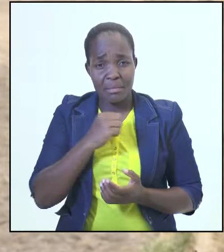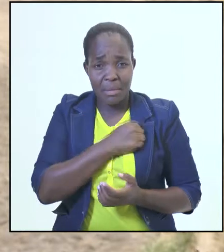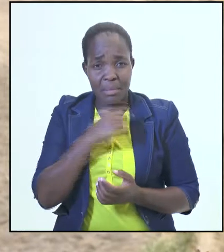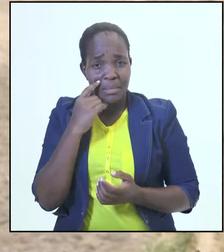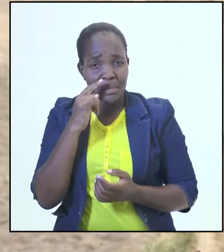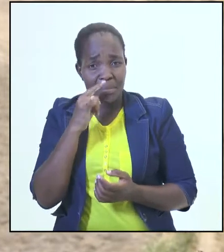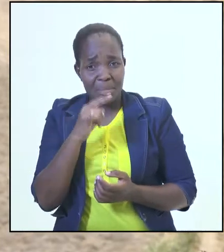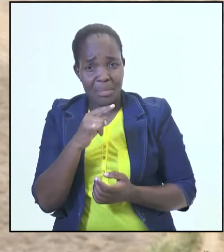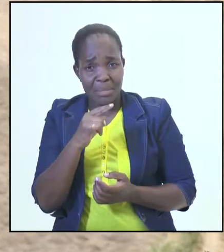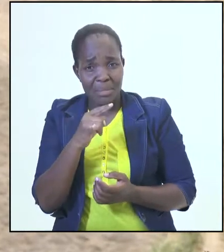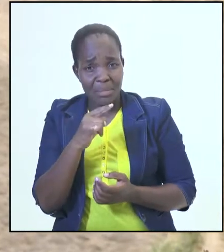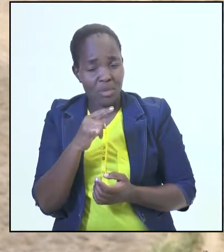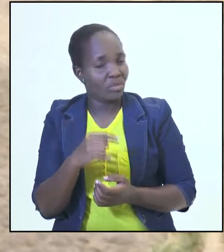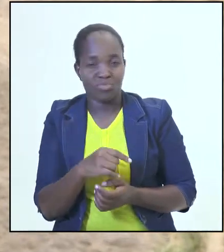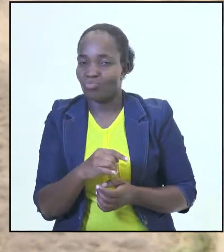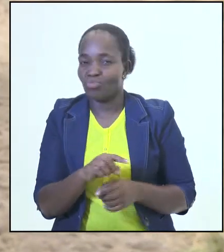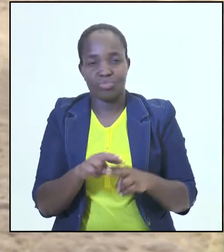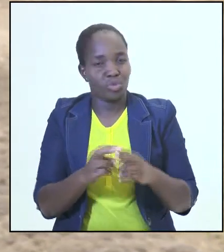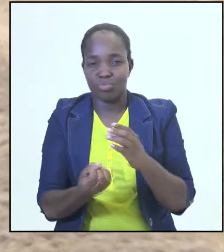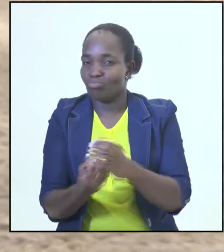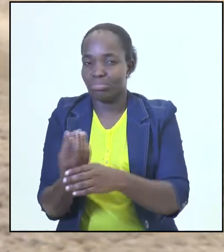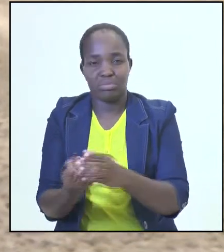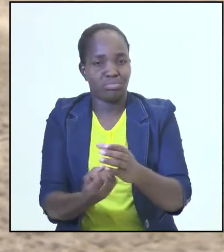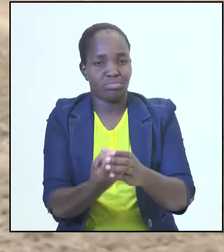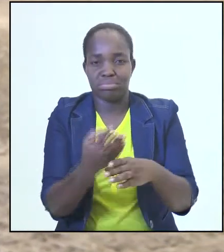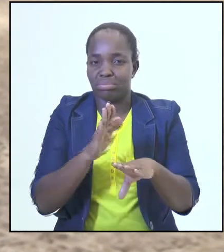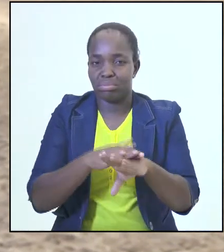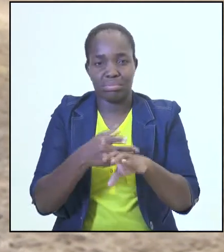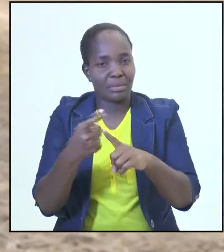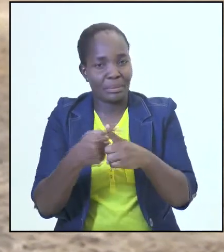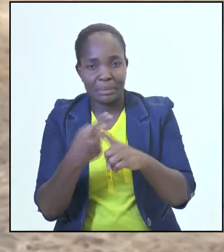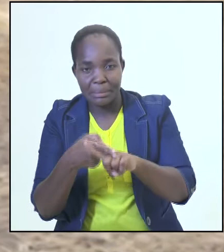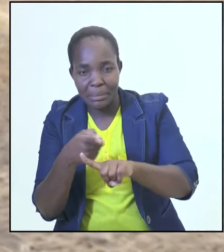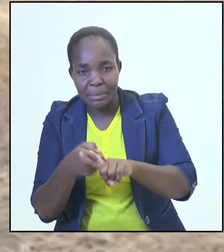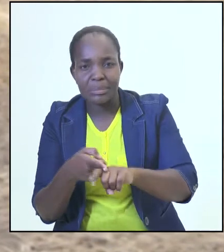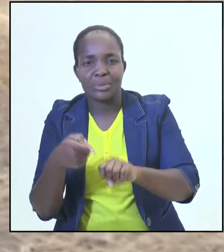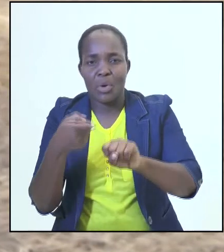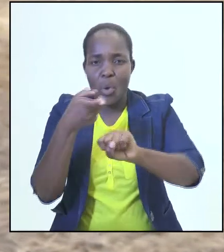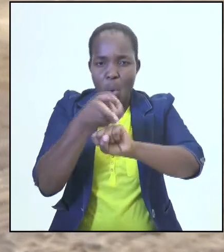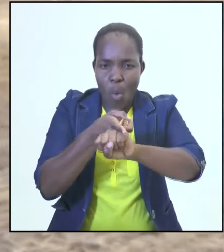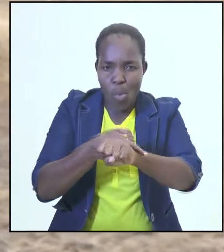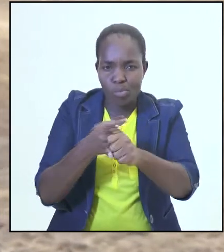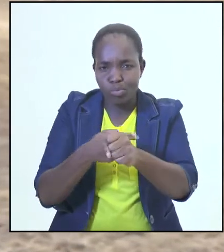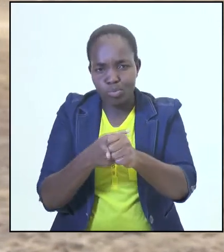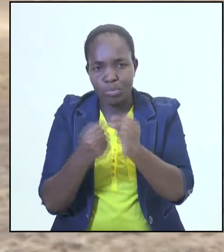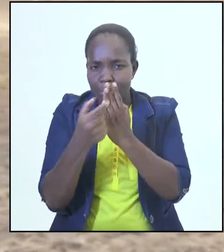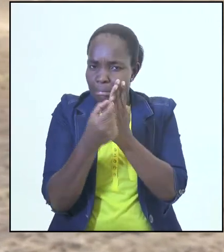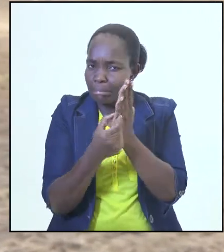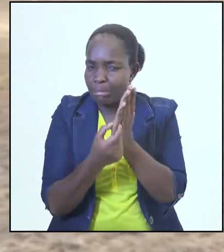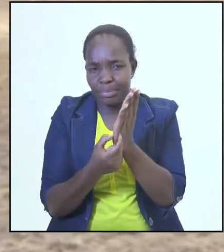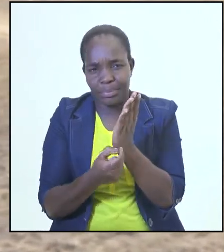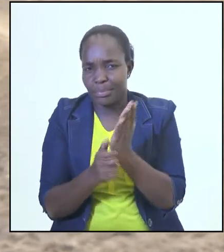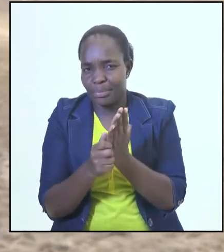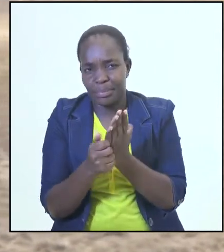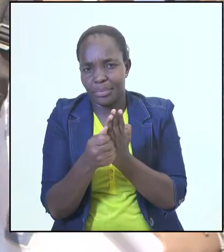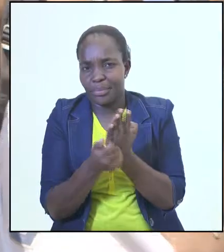to grow all types of crops. I mean, carrots, potatoes, beans. On that piece of